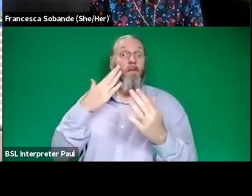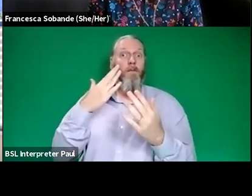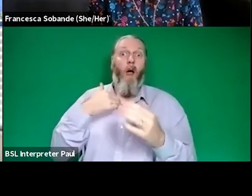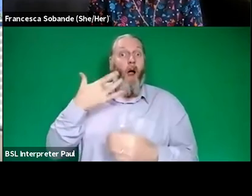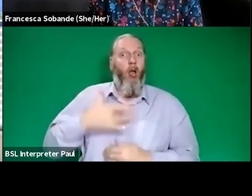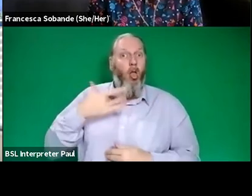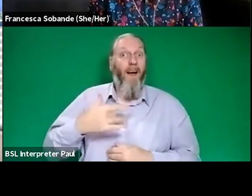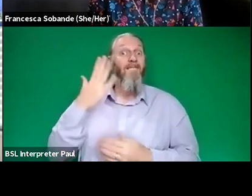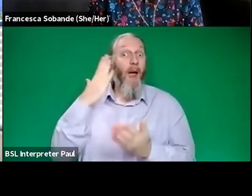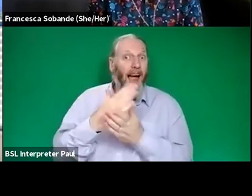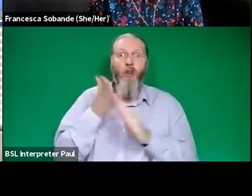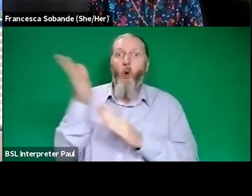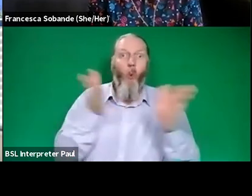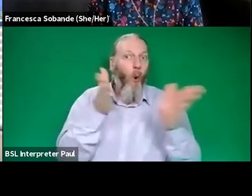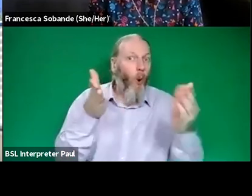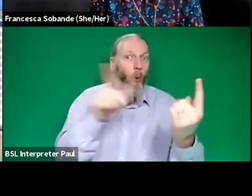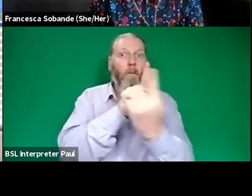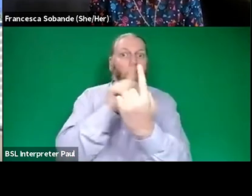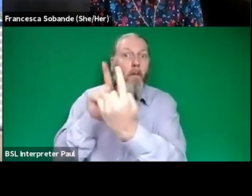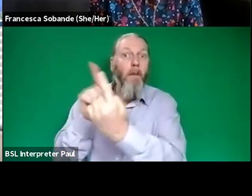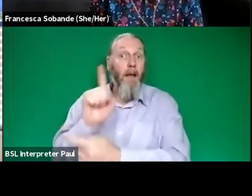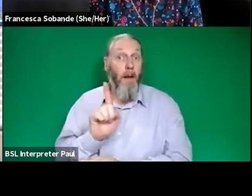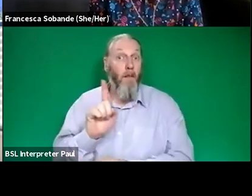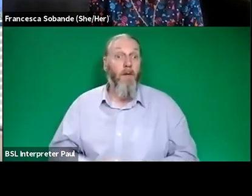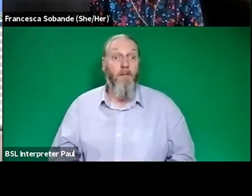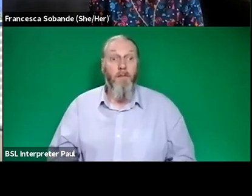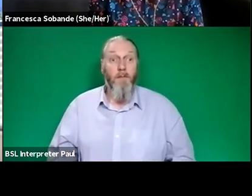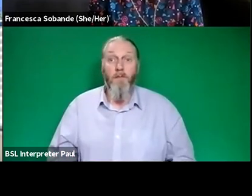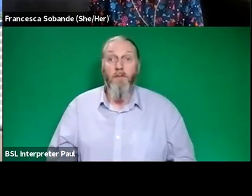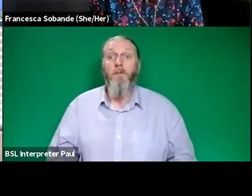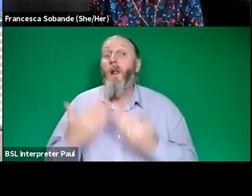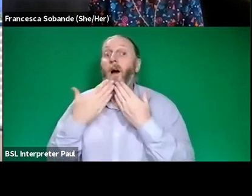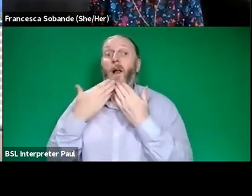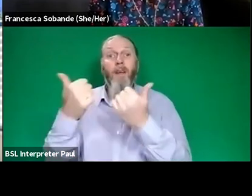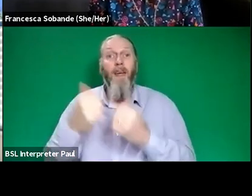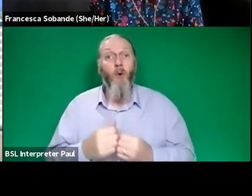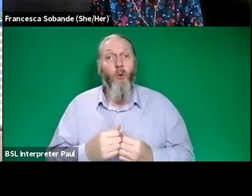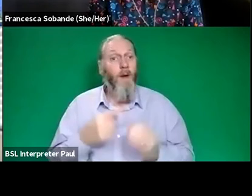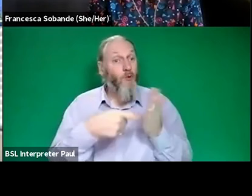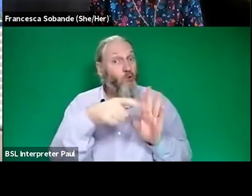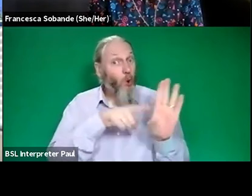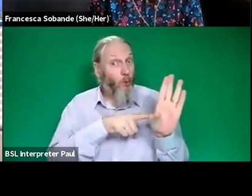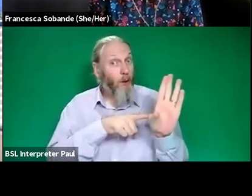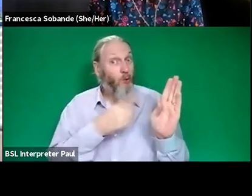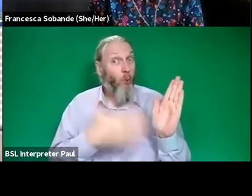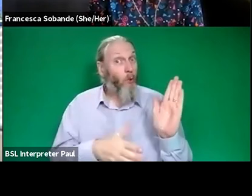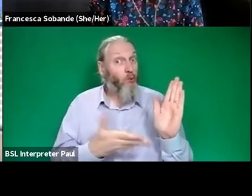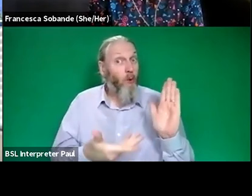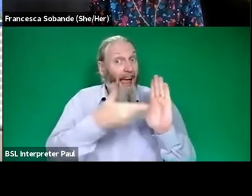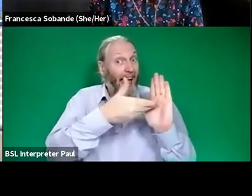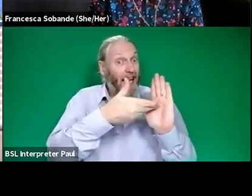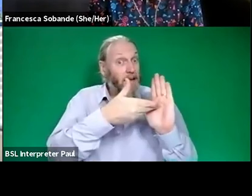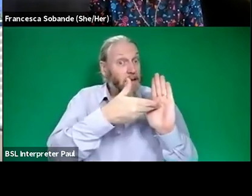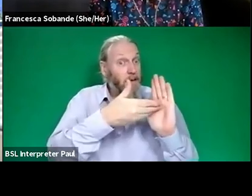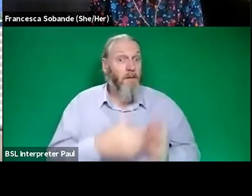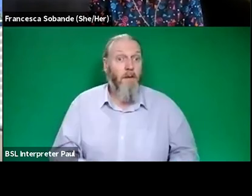Thank you so much, Keith. Tony, did you have something you wanted to add? Yeah, I was just trying to reflect then on kind of what comes first, the